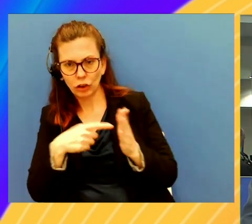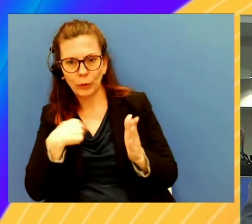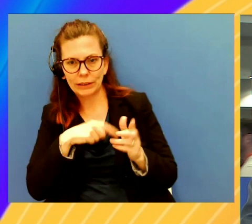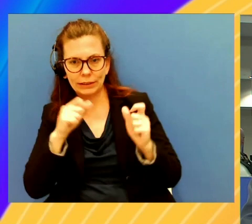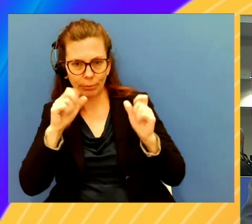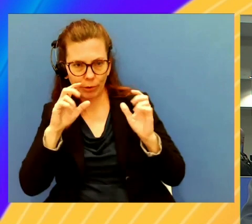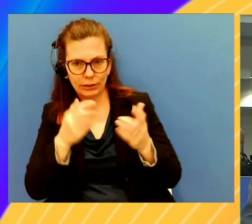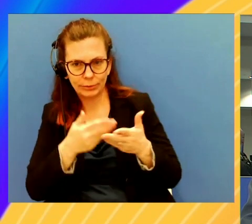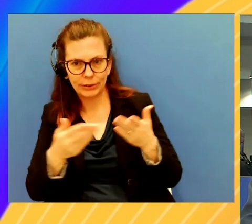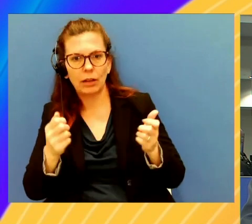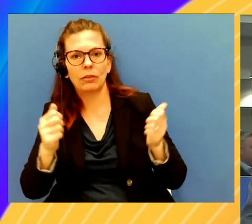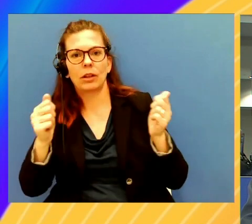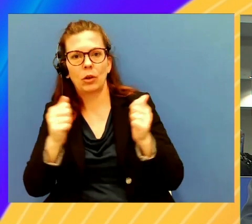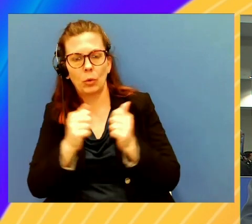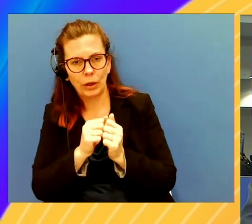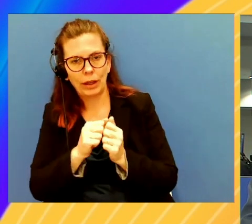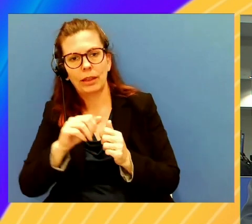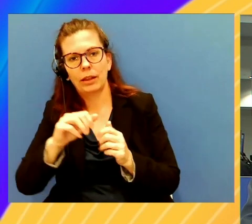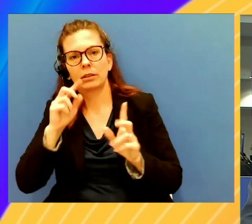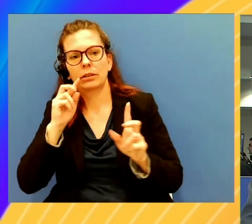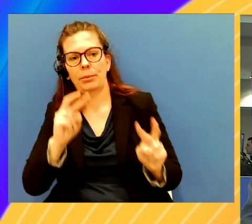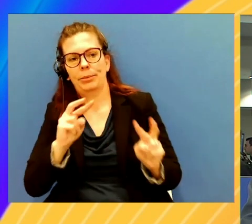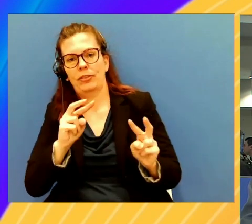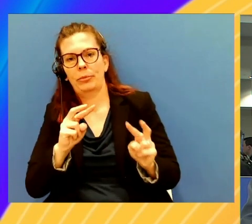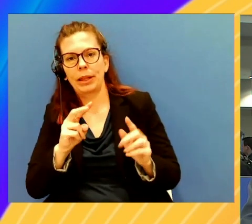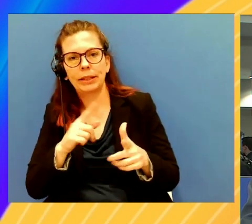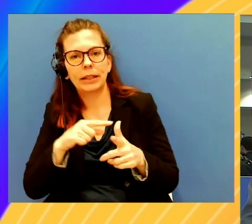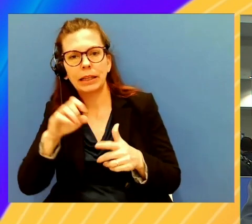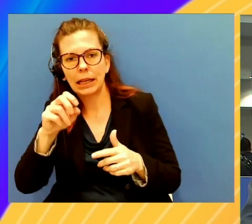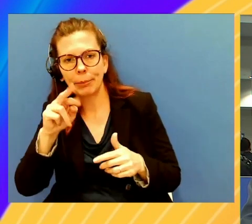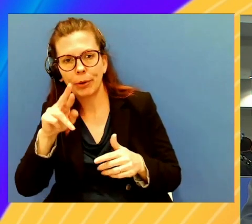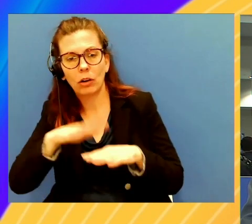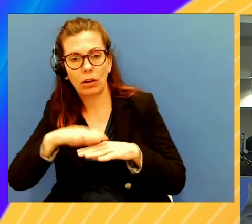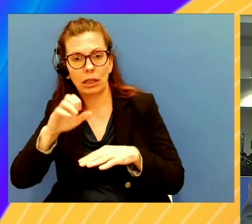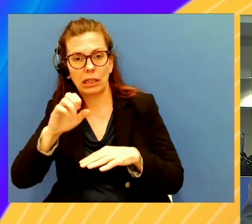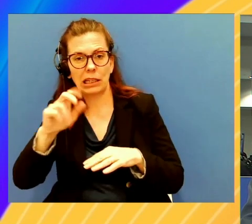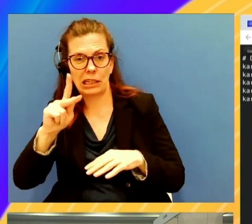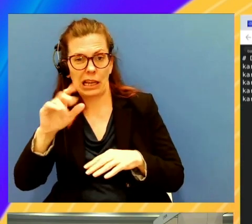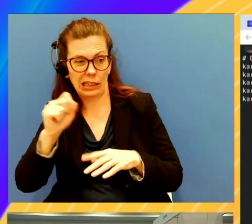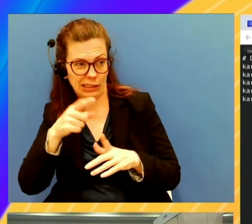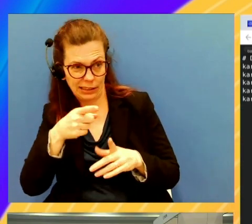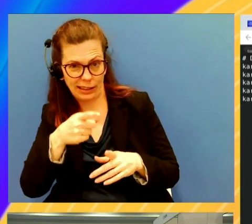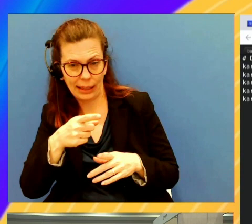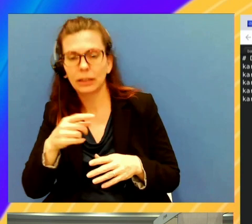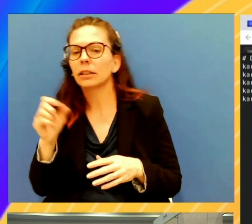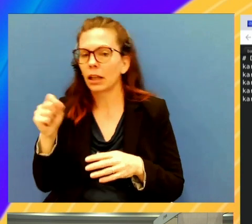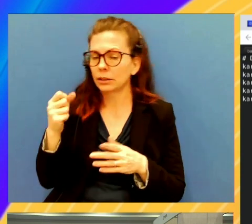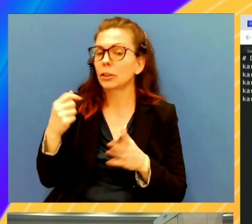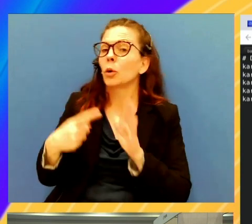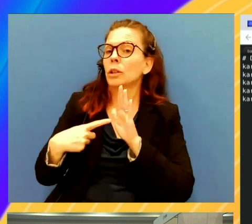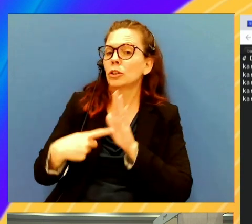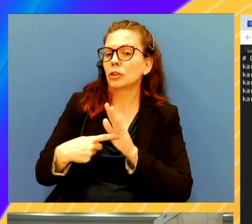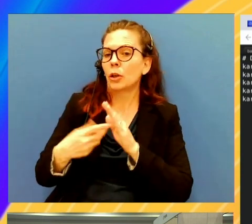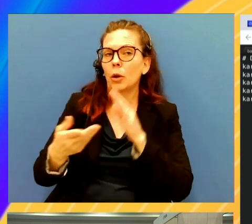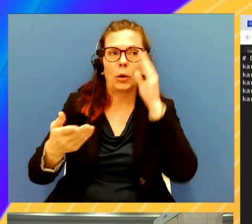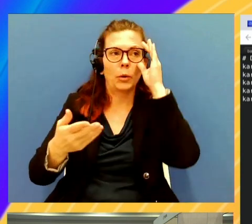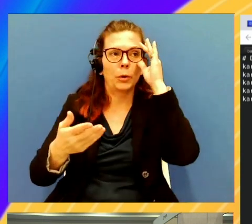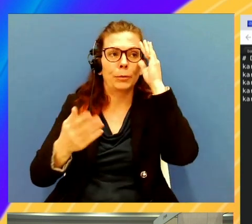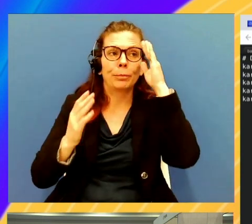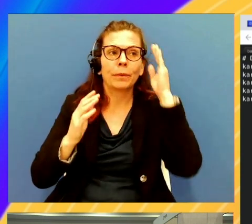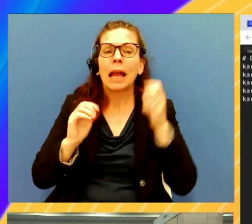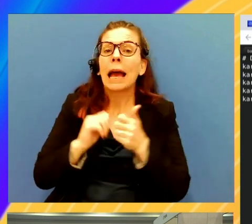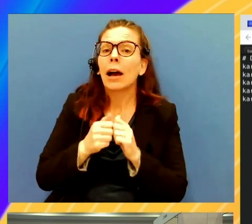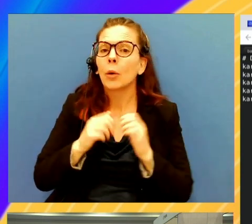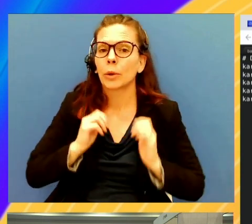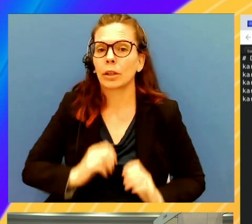with observability on EMR, on EKS. Do I have that correct? Yes, that's right. So what we're going to show is we're going to show how customers can